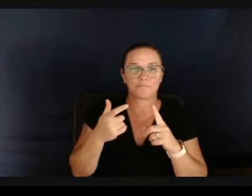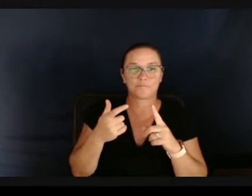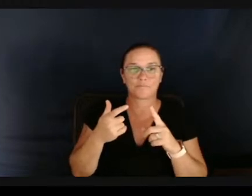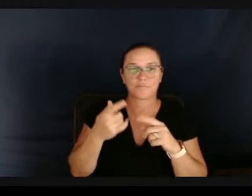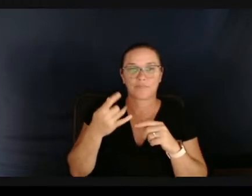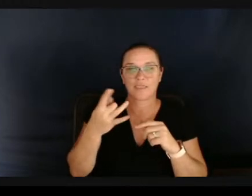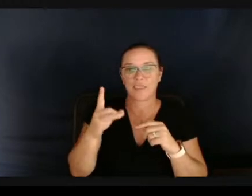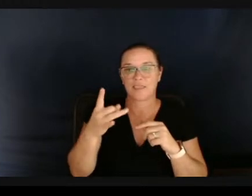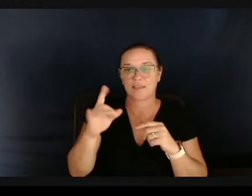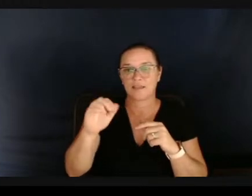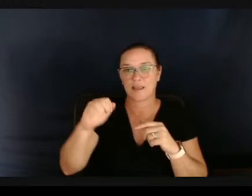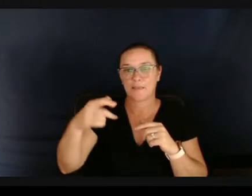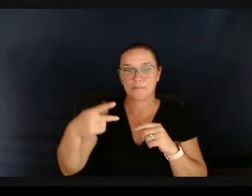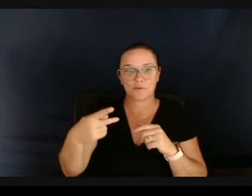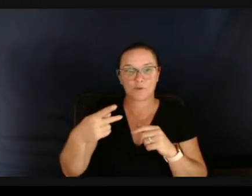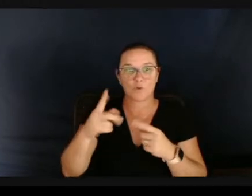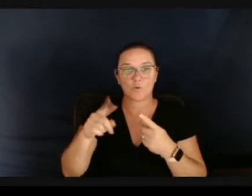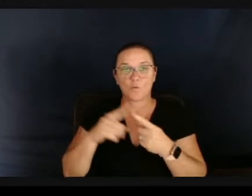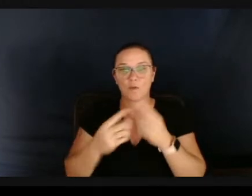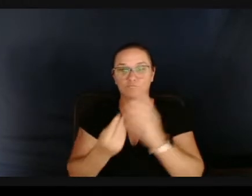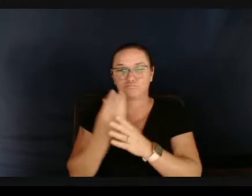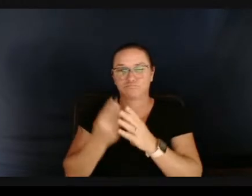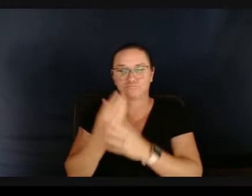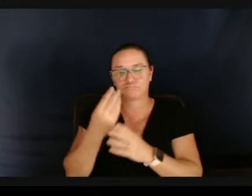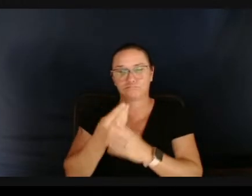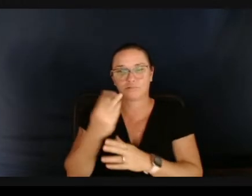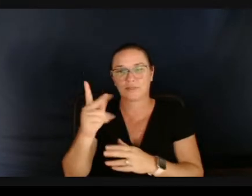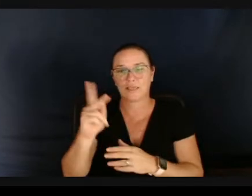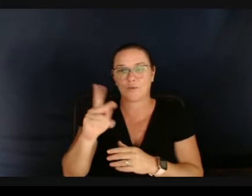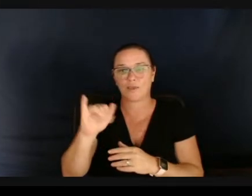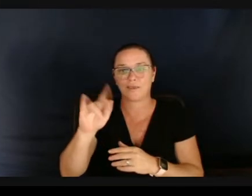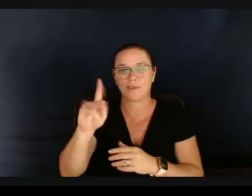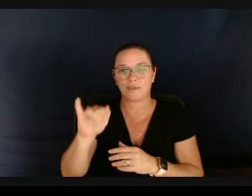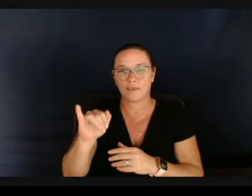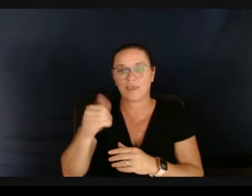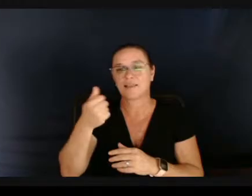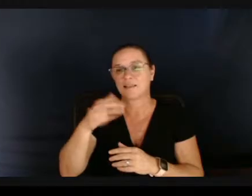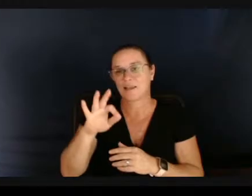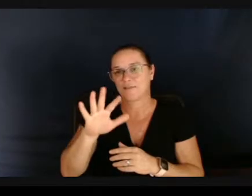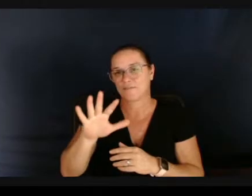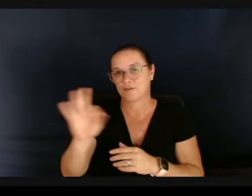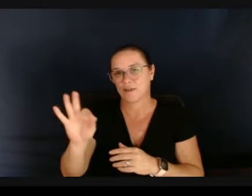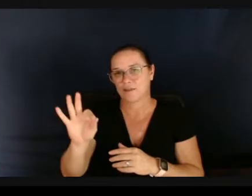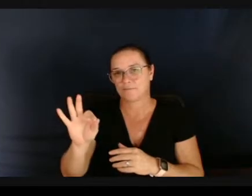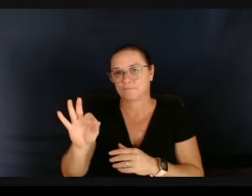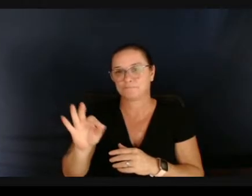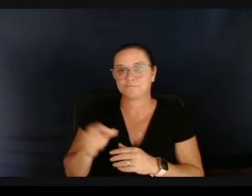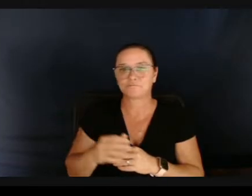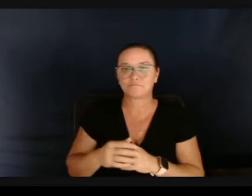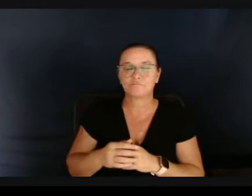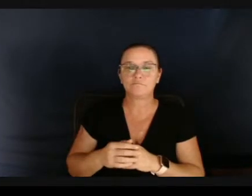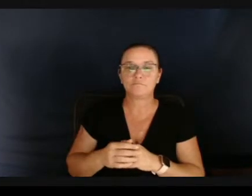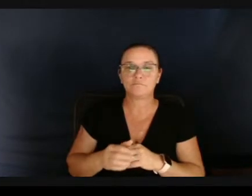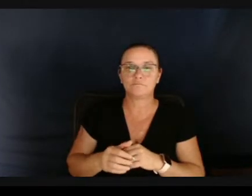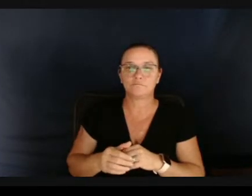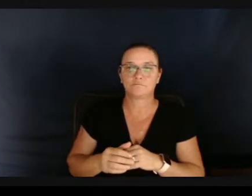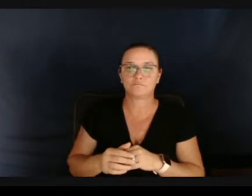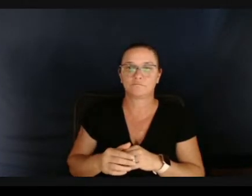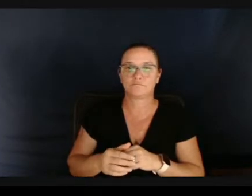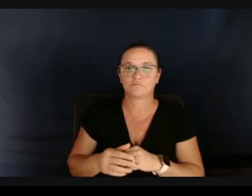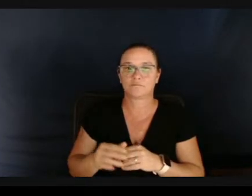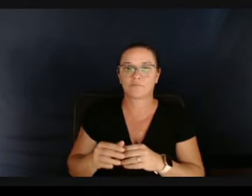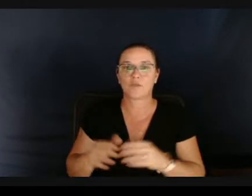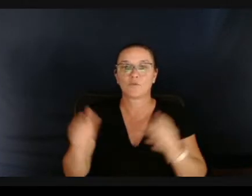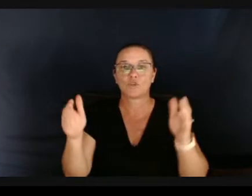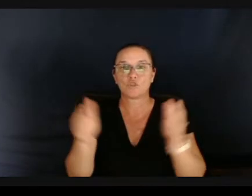18 episodes of high fountaing of Kilauea Iki back in 1959. So in that case, it was a smaller pond there.